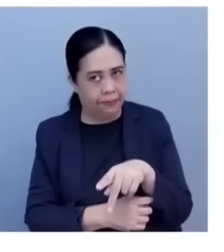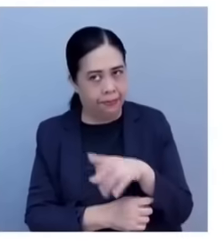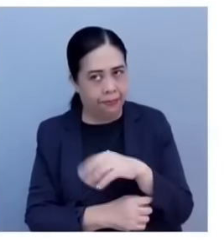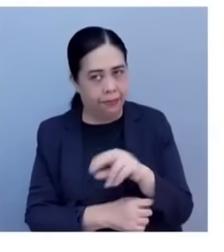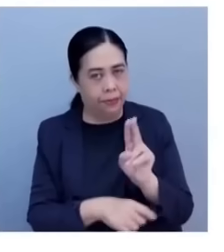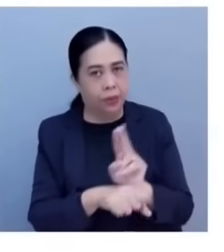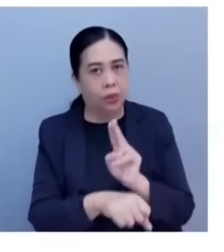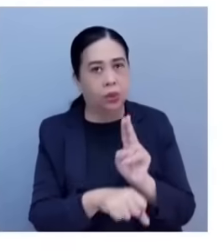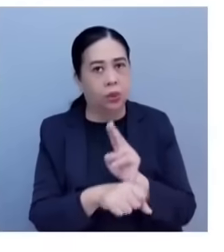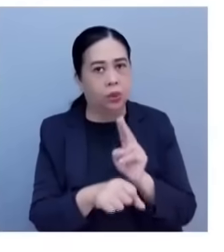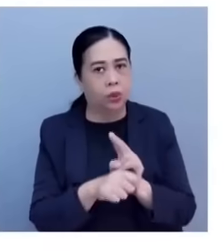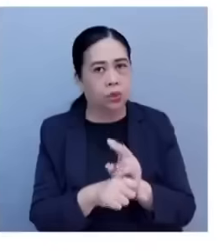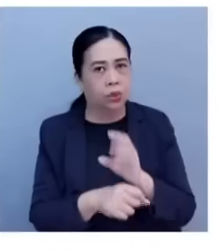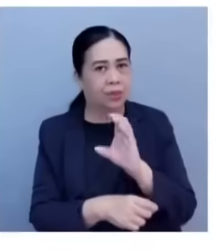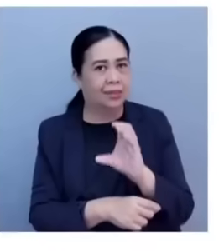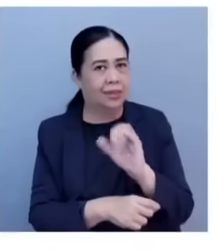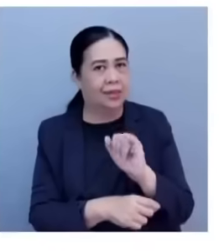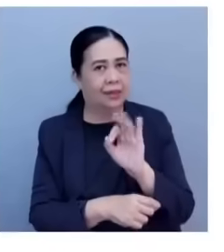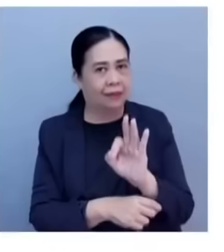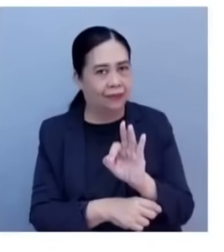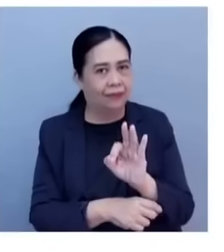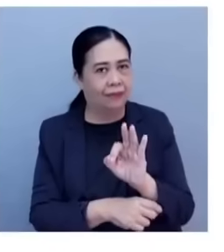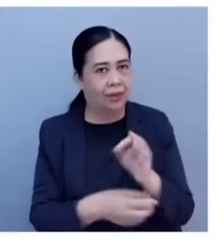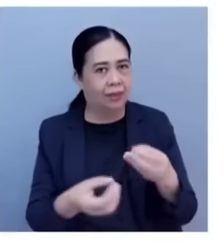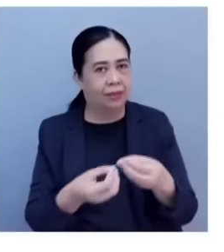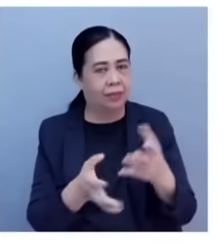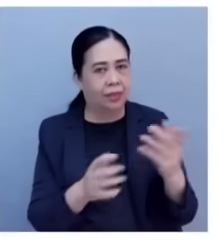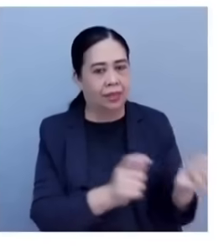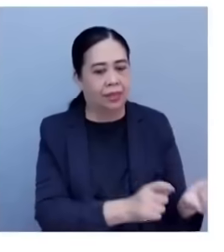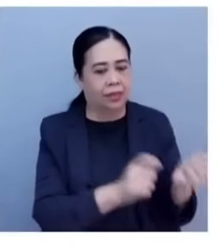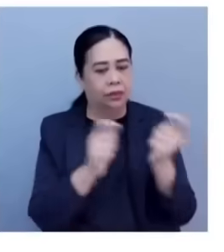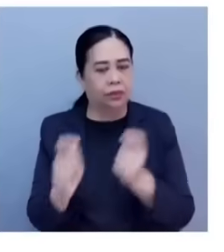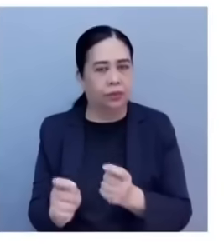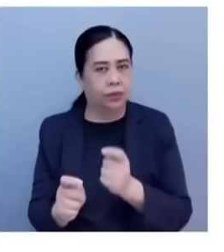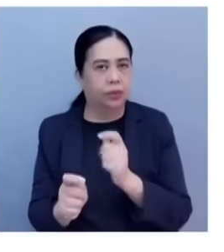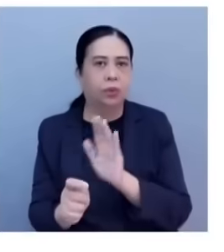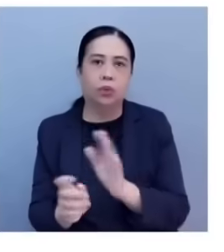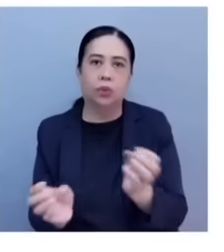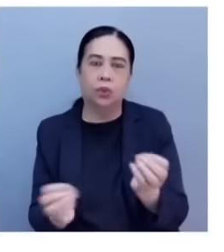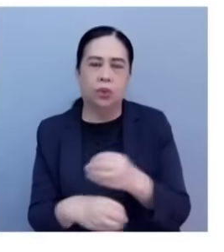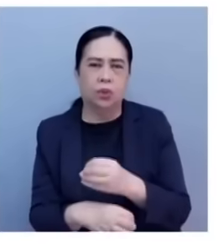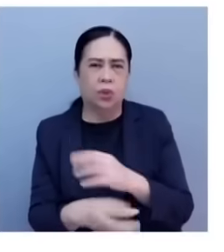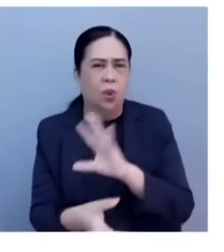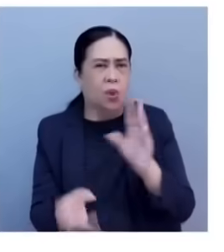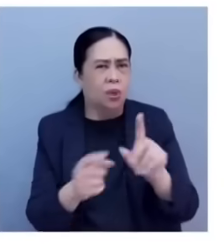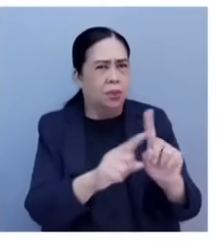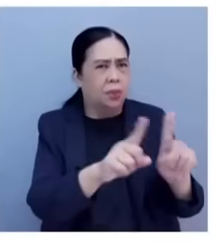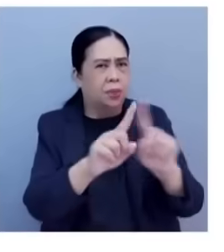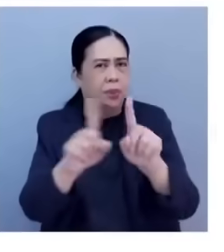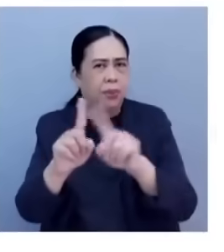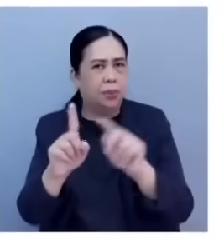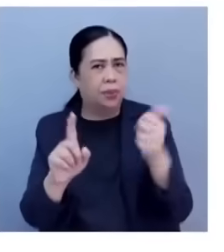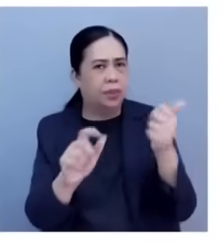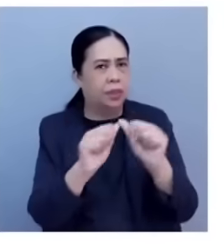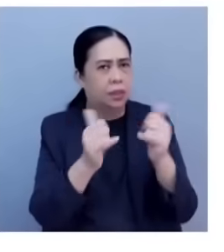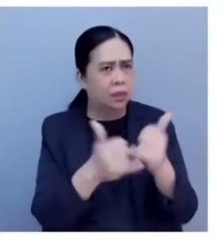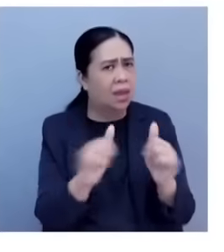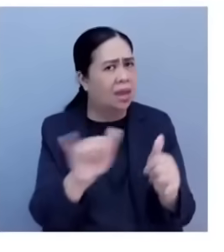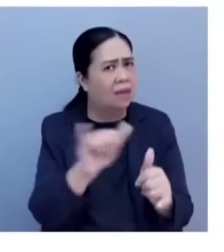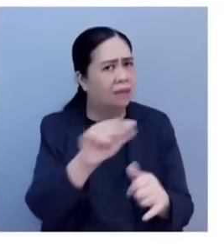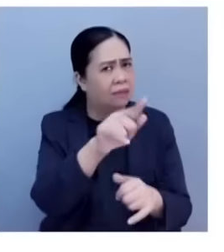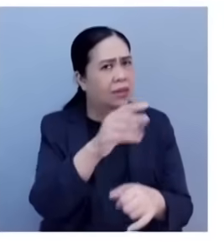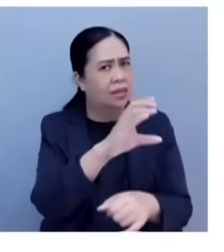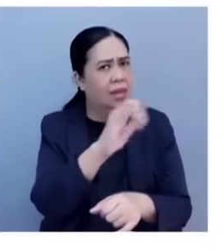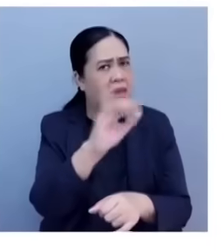of the confidential funds which were released, transferred to her office, and all the other civilian agencies who have been using